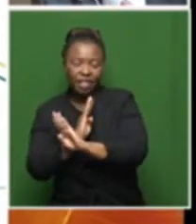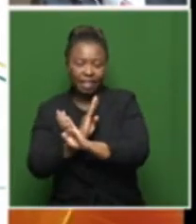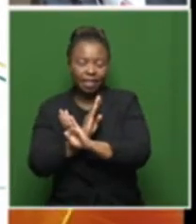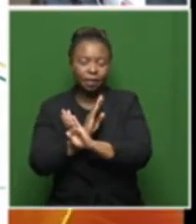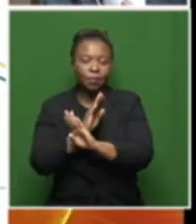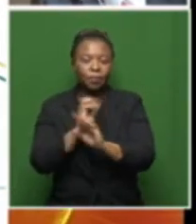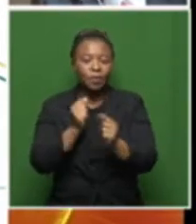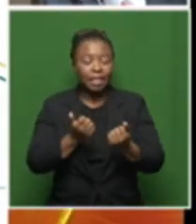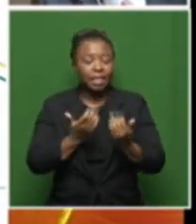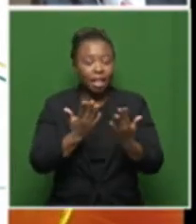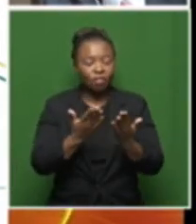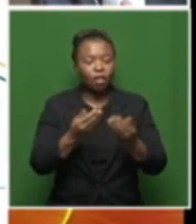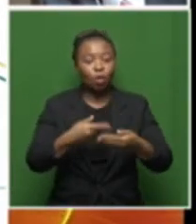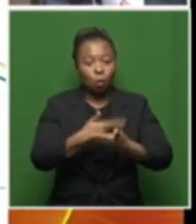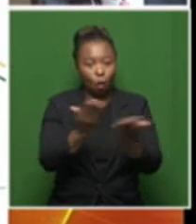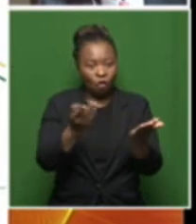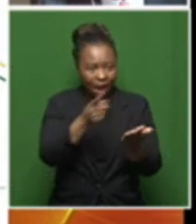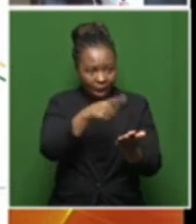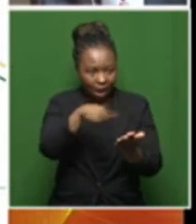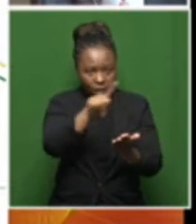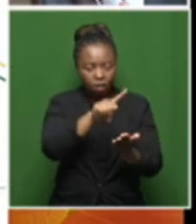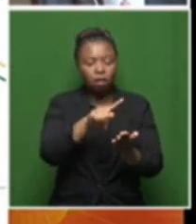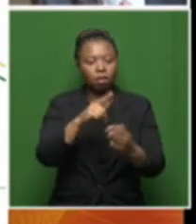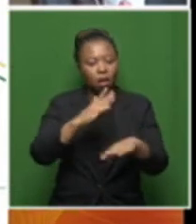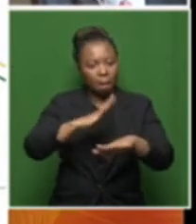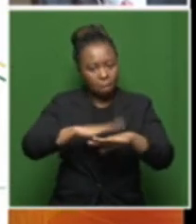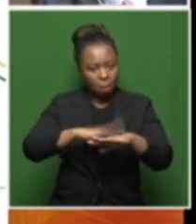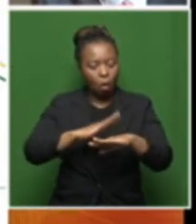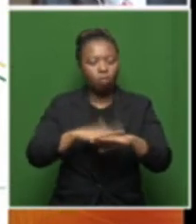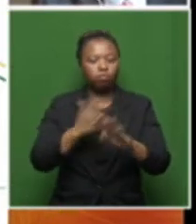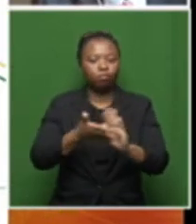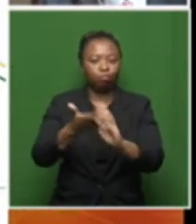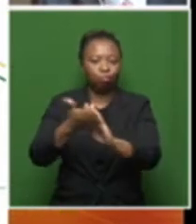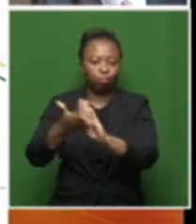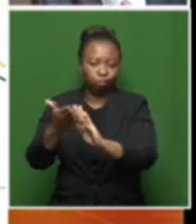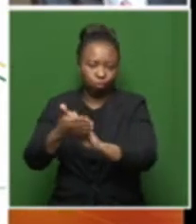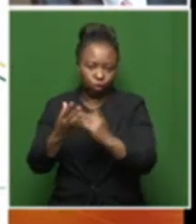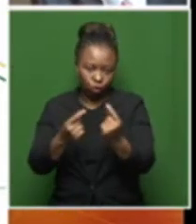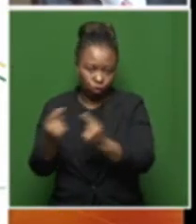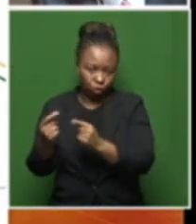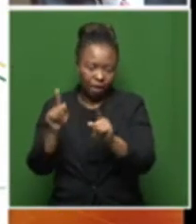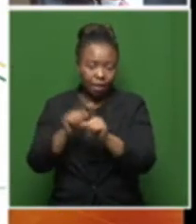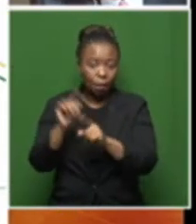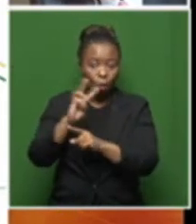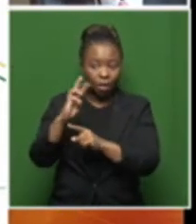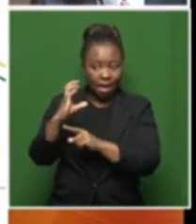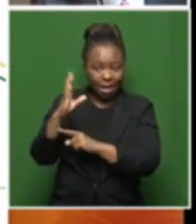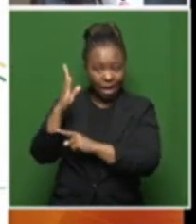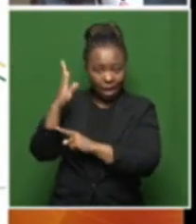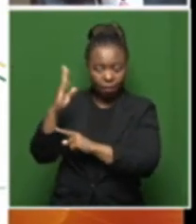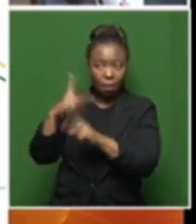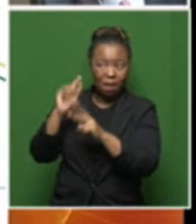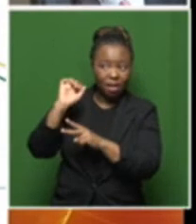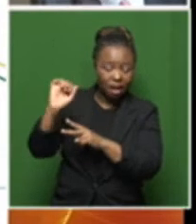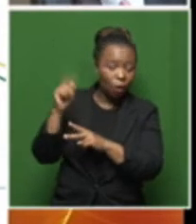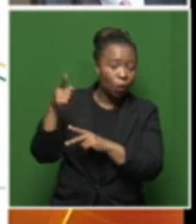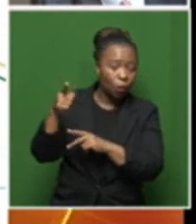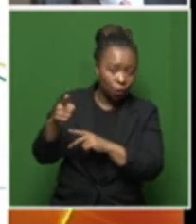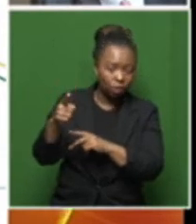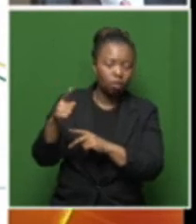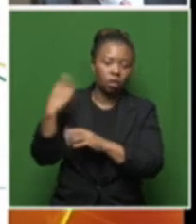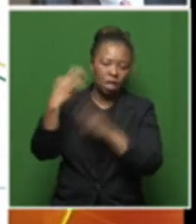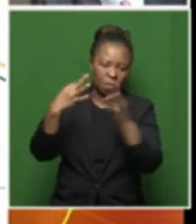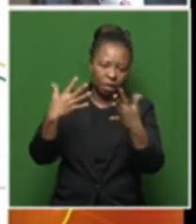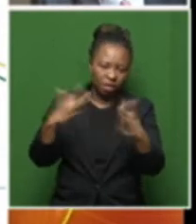service providers are ramping up their capacity, as you also heard from Dr. Klute in the Western Cape with their plans. This is